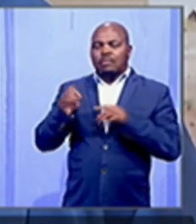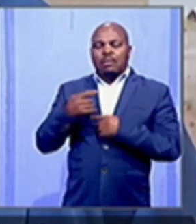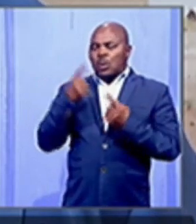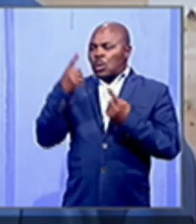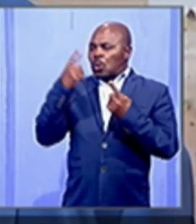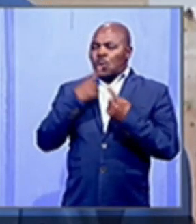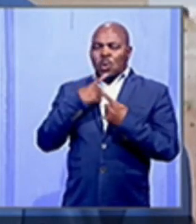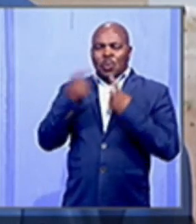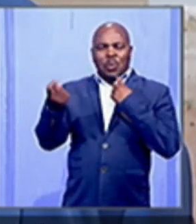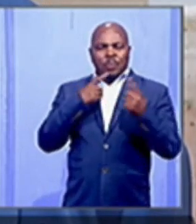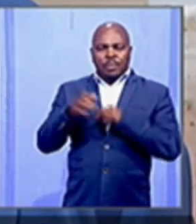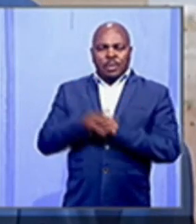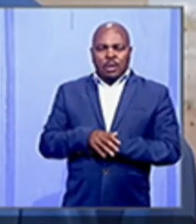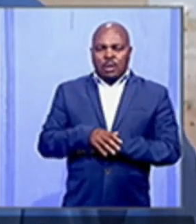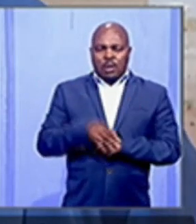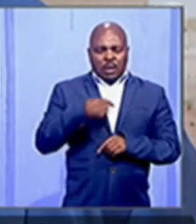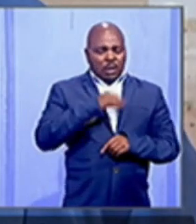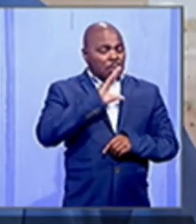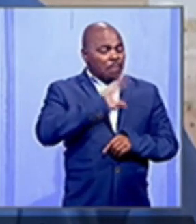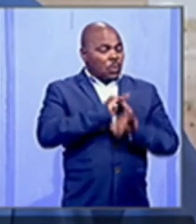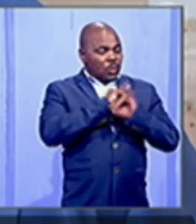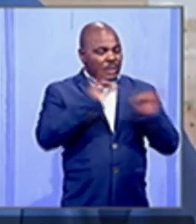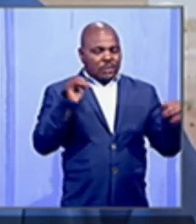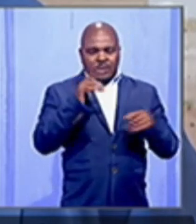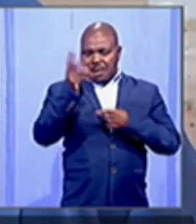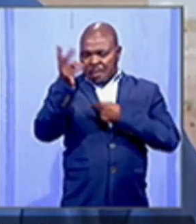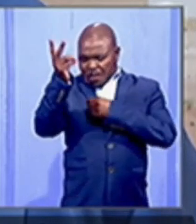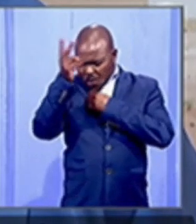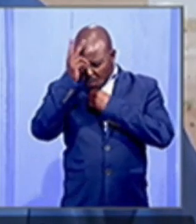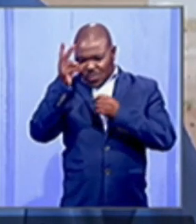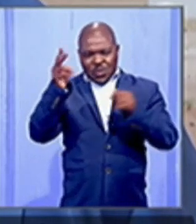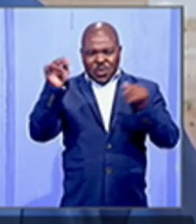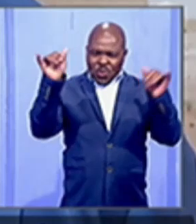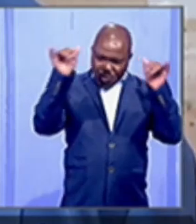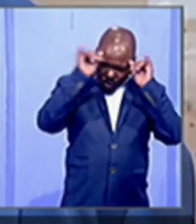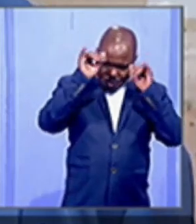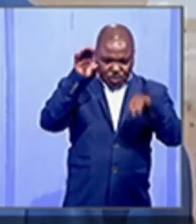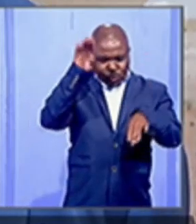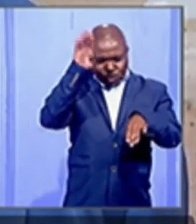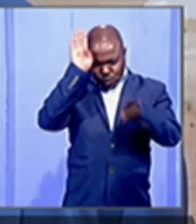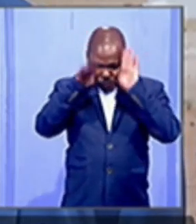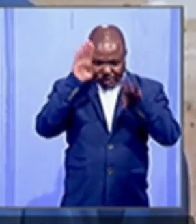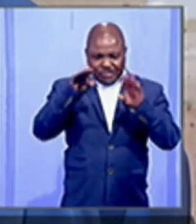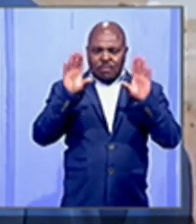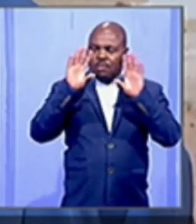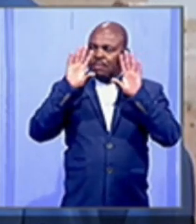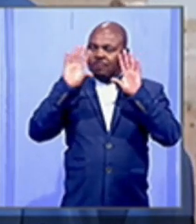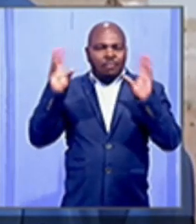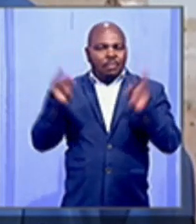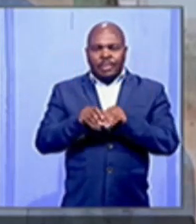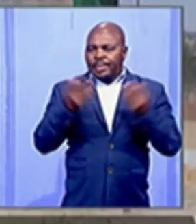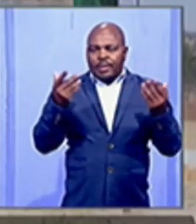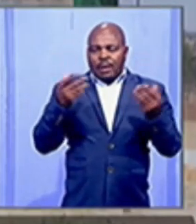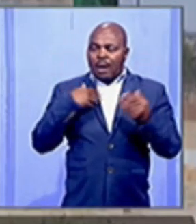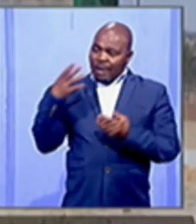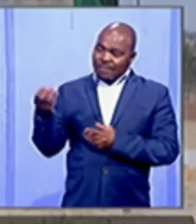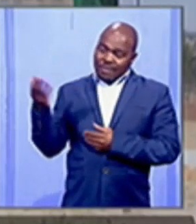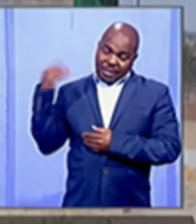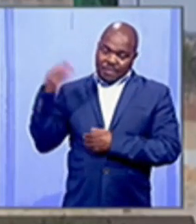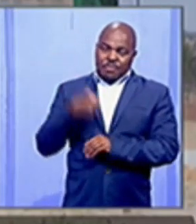thata dio tse dintsi dipudi dikgomo ditonki a gona se ke naso. Re